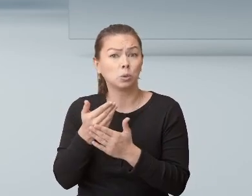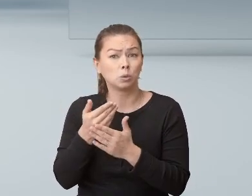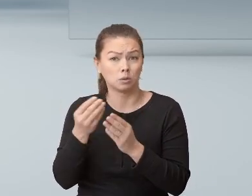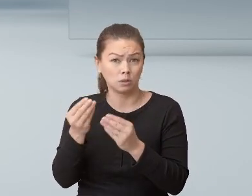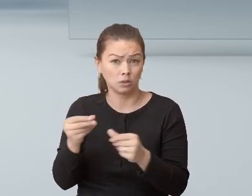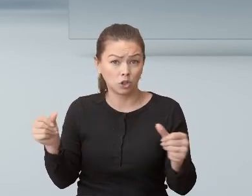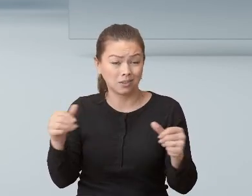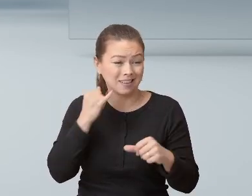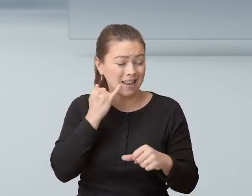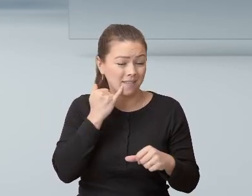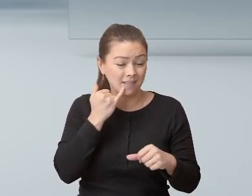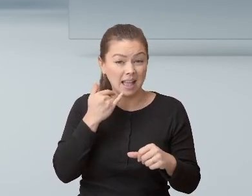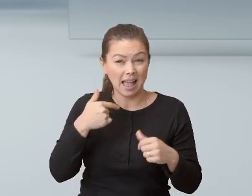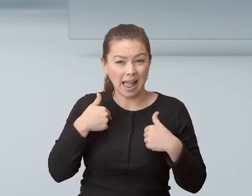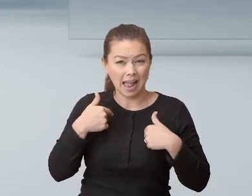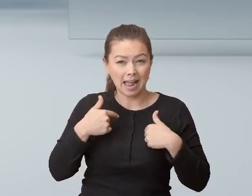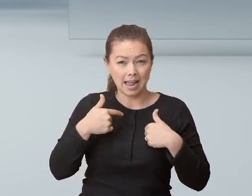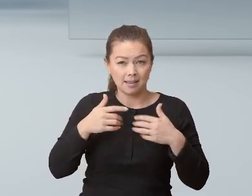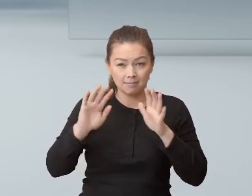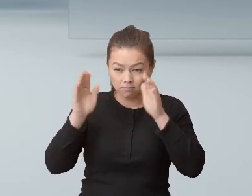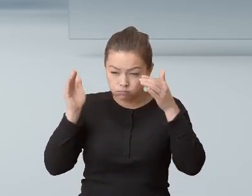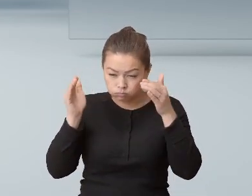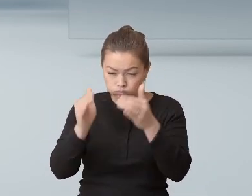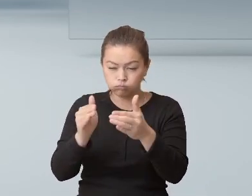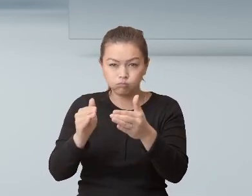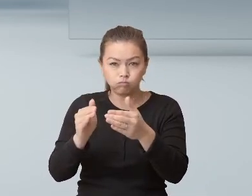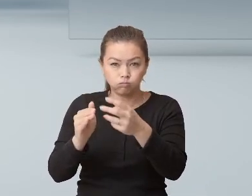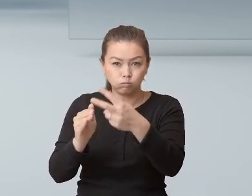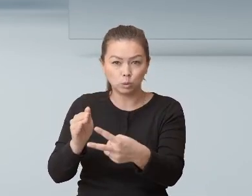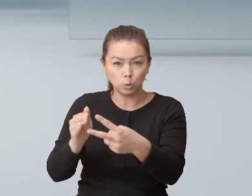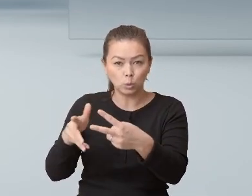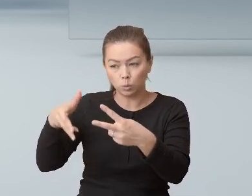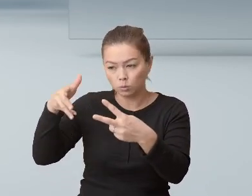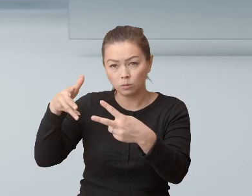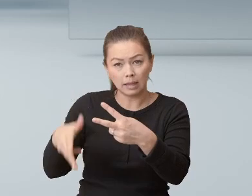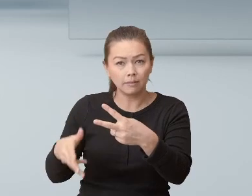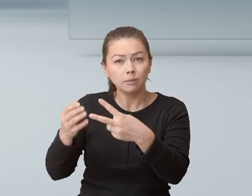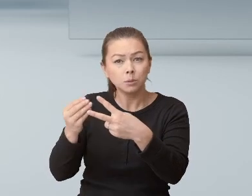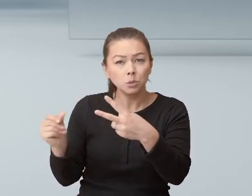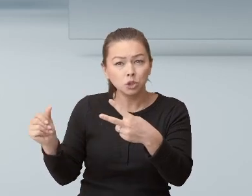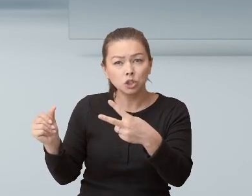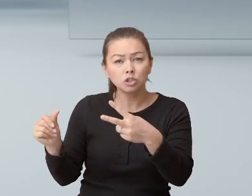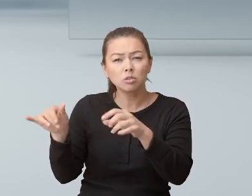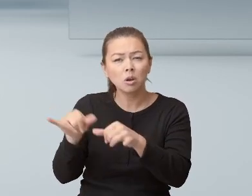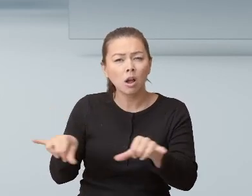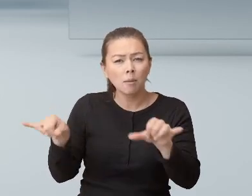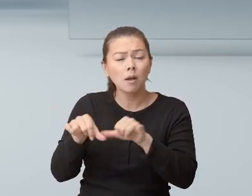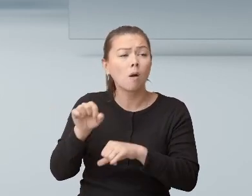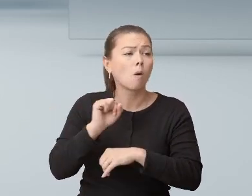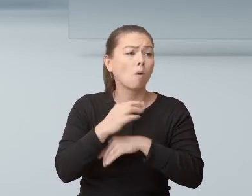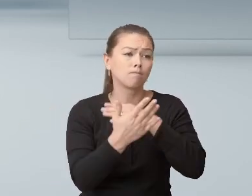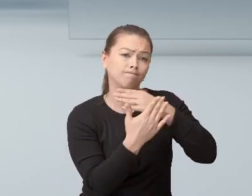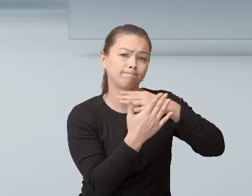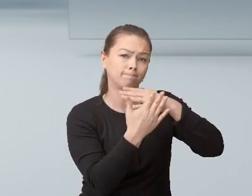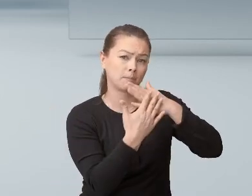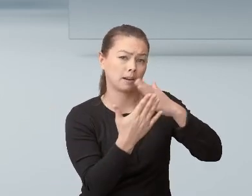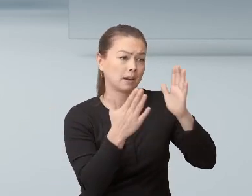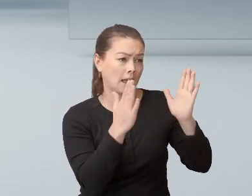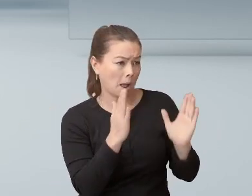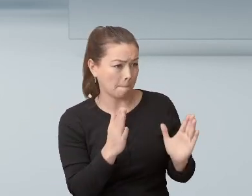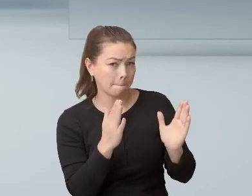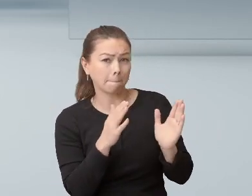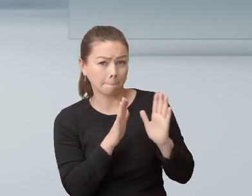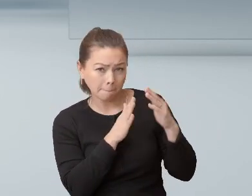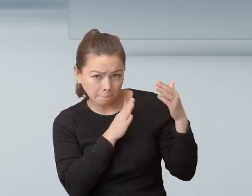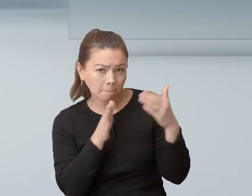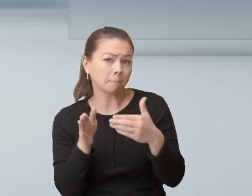consultant to help you narrow it down to a couple of industry-specific solutions that are common, they generally have a pretty good idea of where the